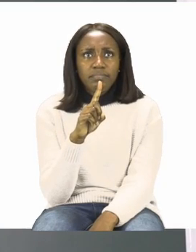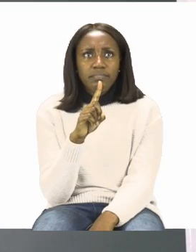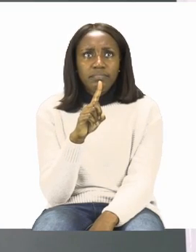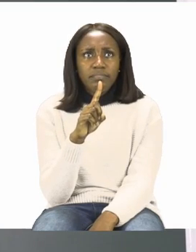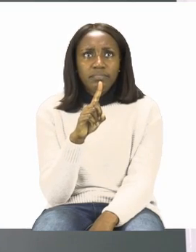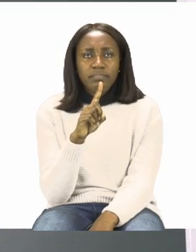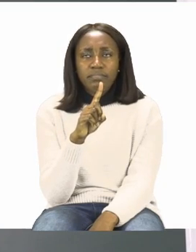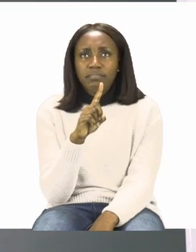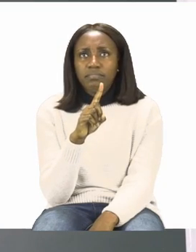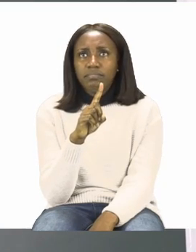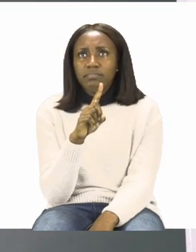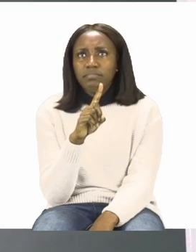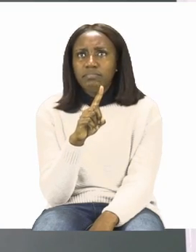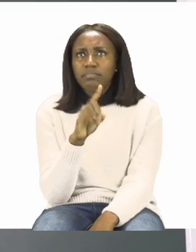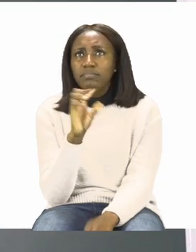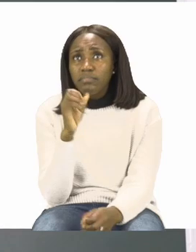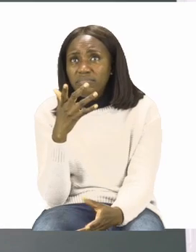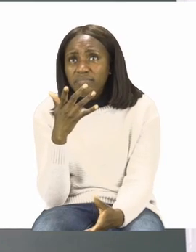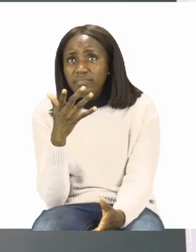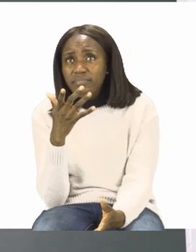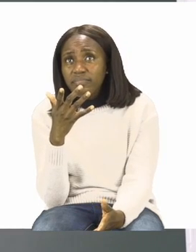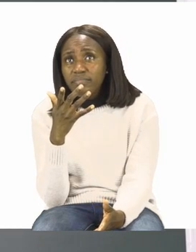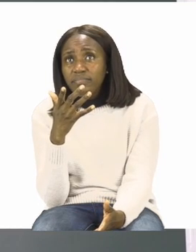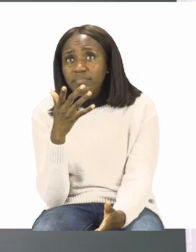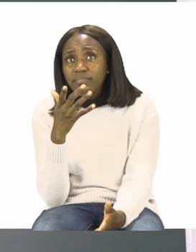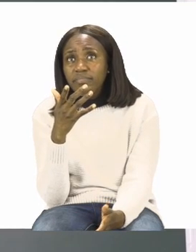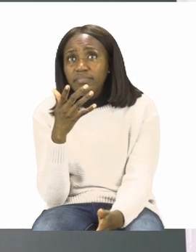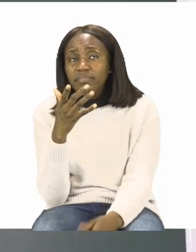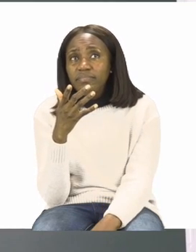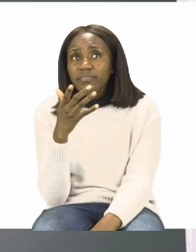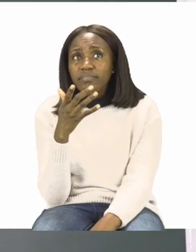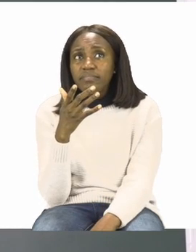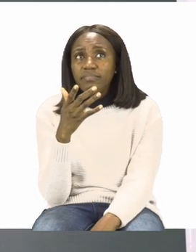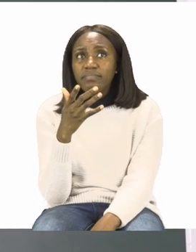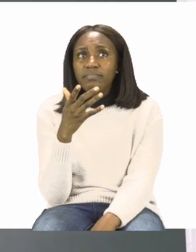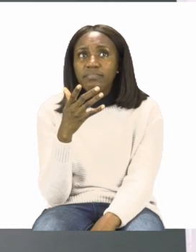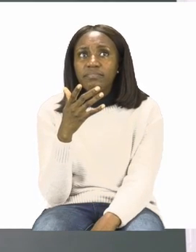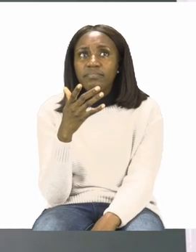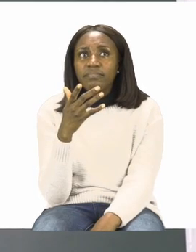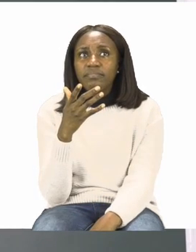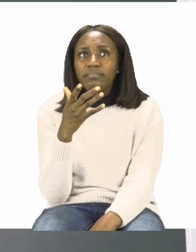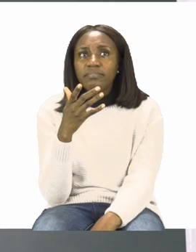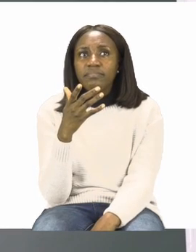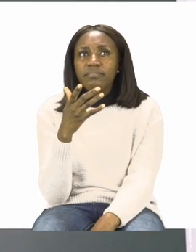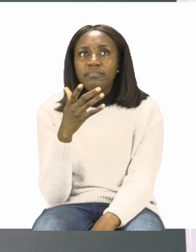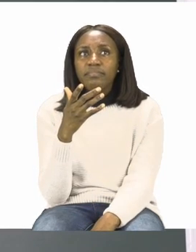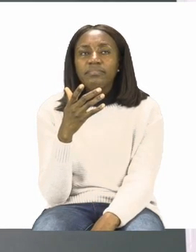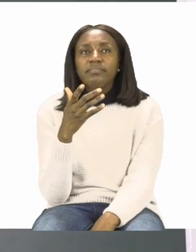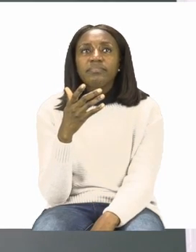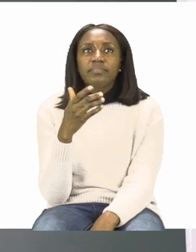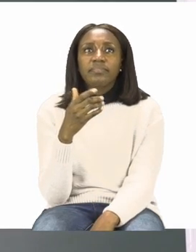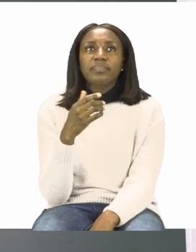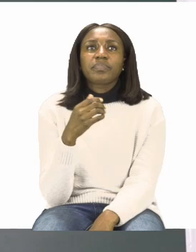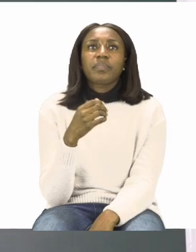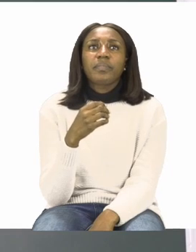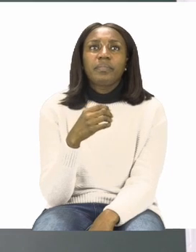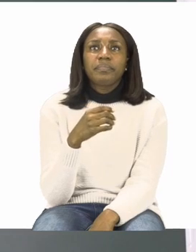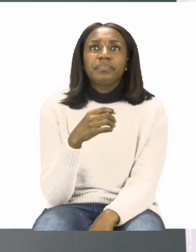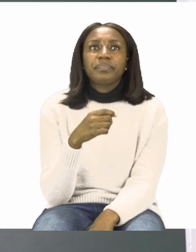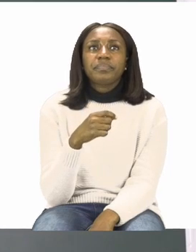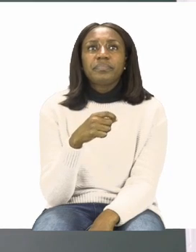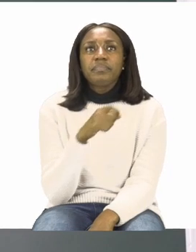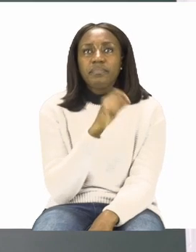Do we have any more pictures of leaves here? No, we don't. So that means